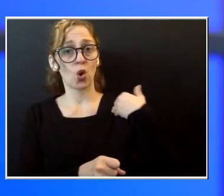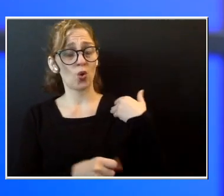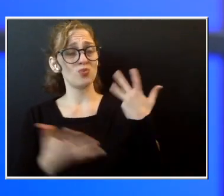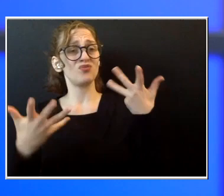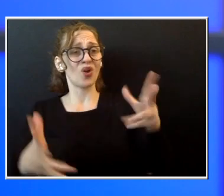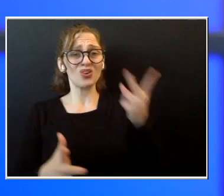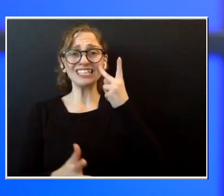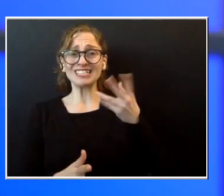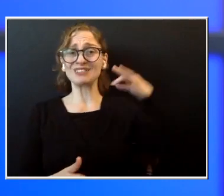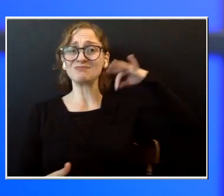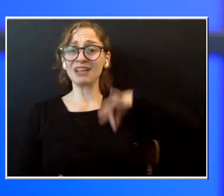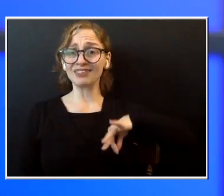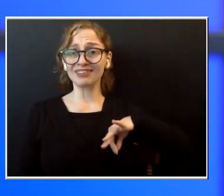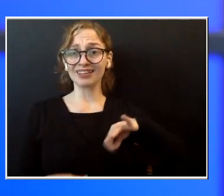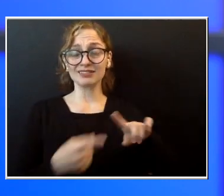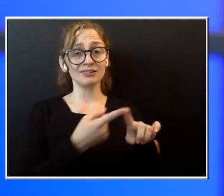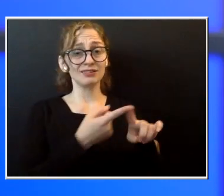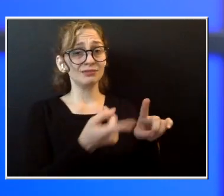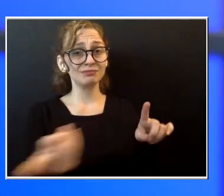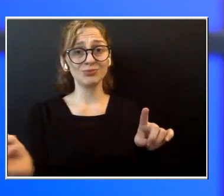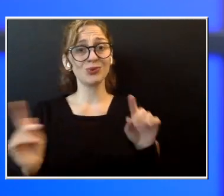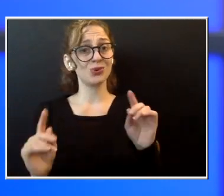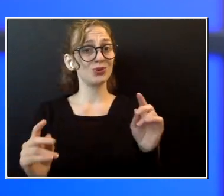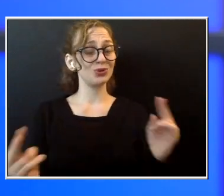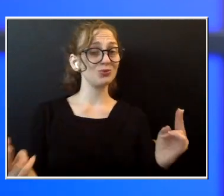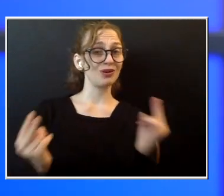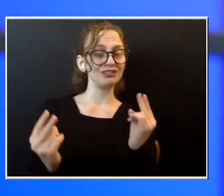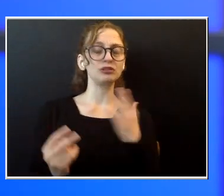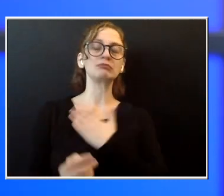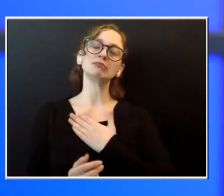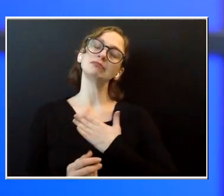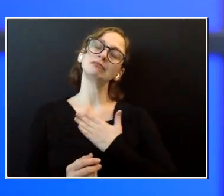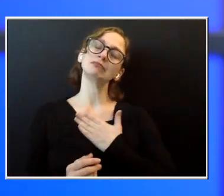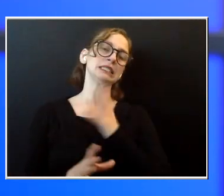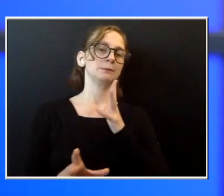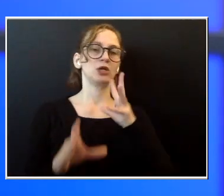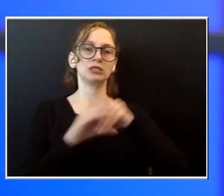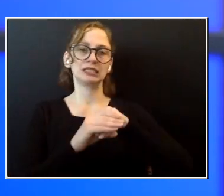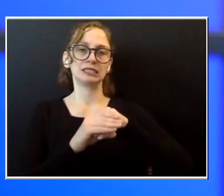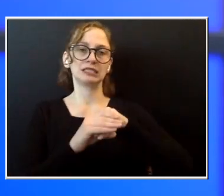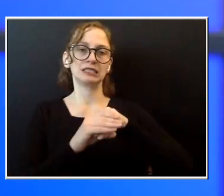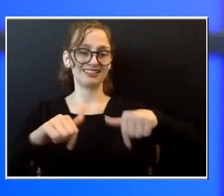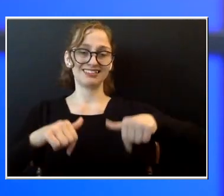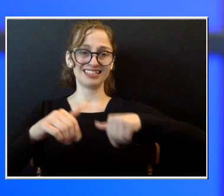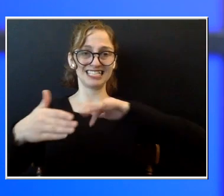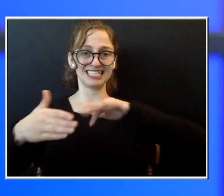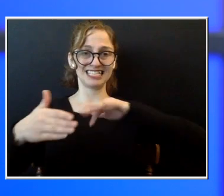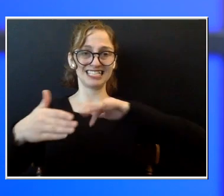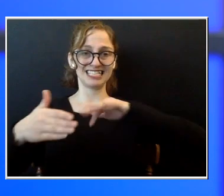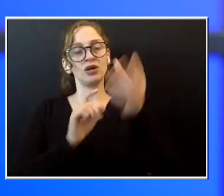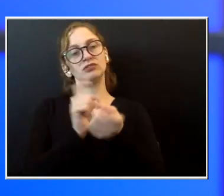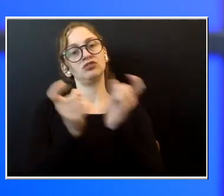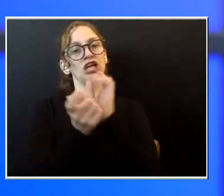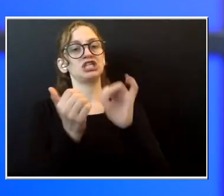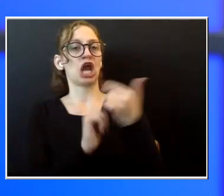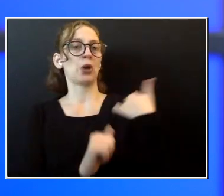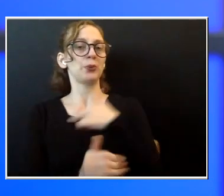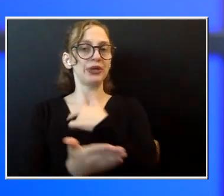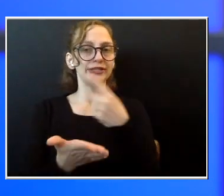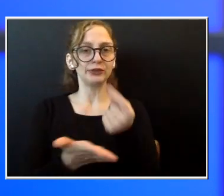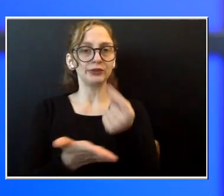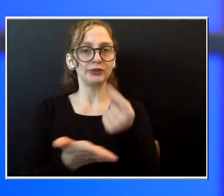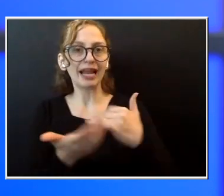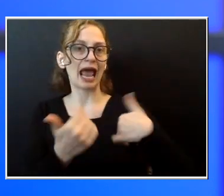here, please participate, because this will be changing the way we treat and the way we prevent. It's incredibly